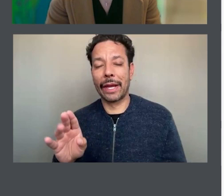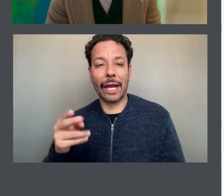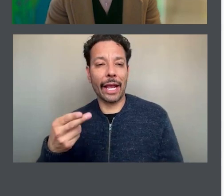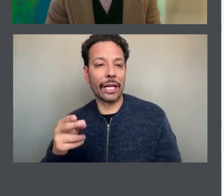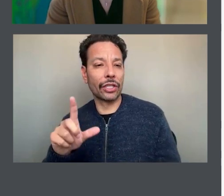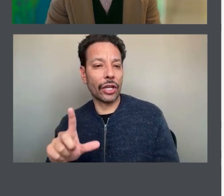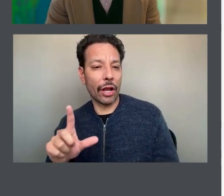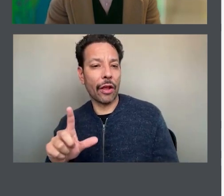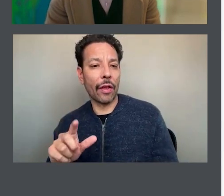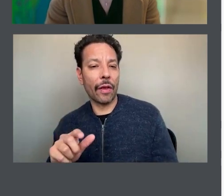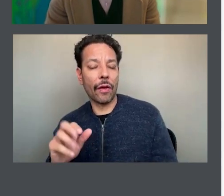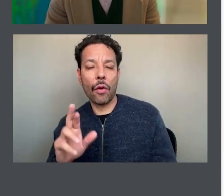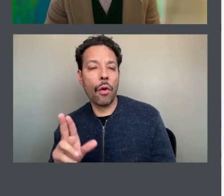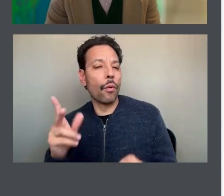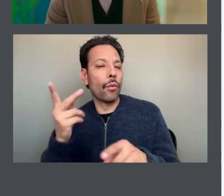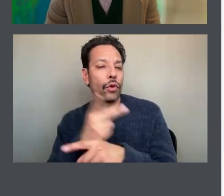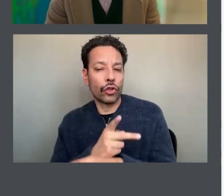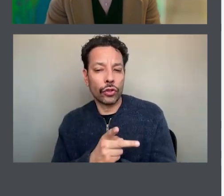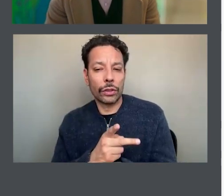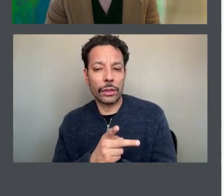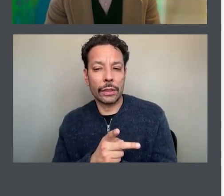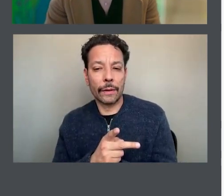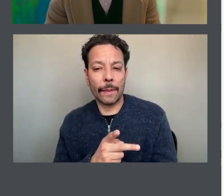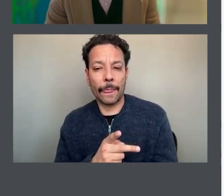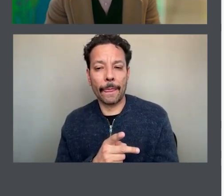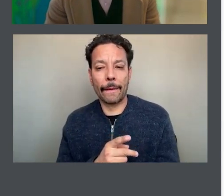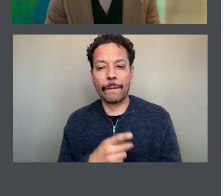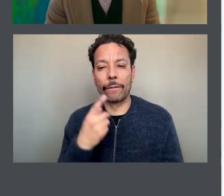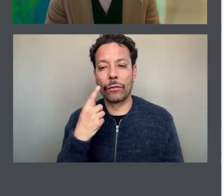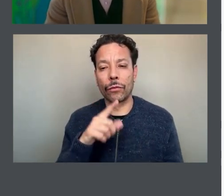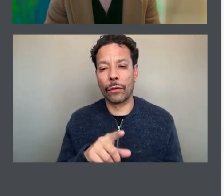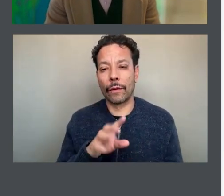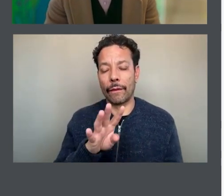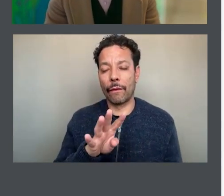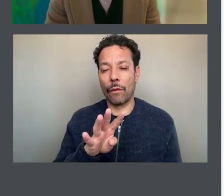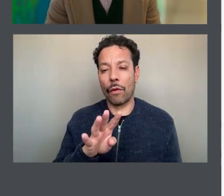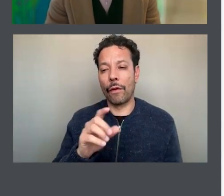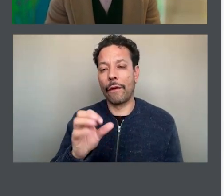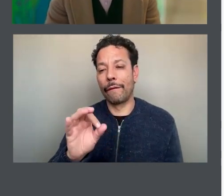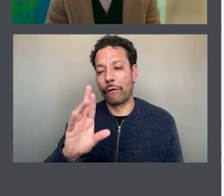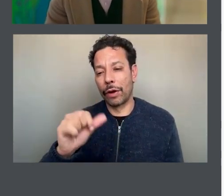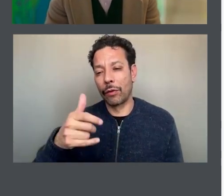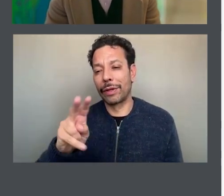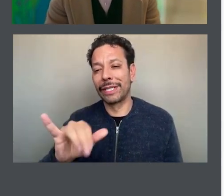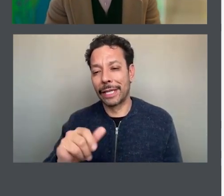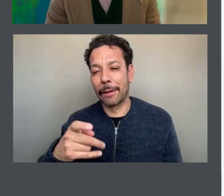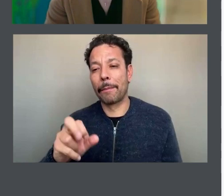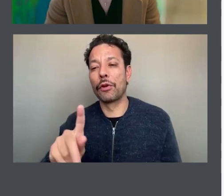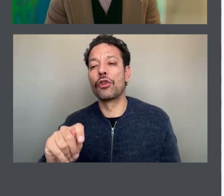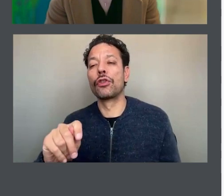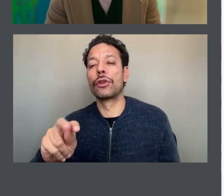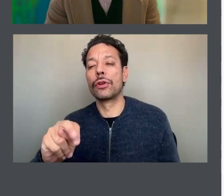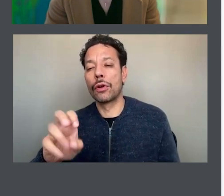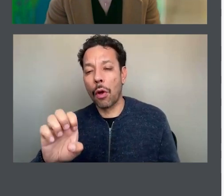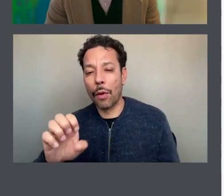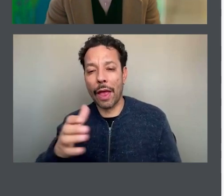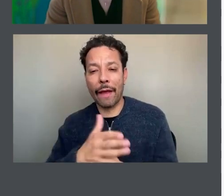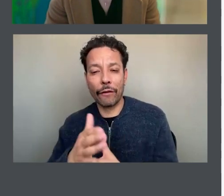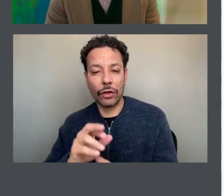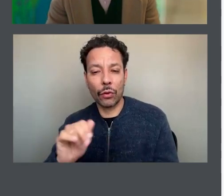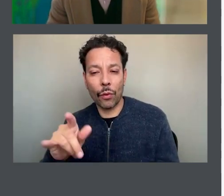HL thresholds or worse at our 4-frequency pure tone average range, and with the better hearing ear having a better